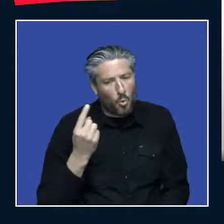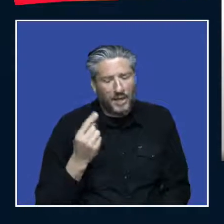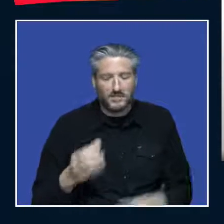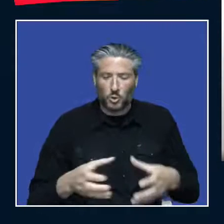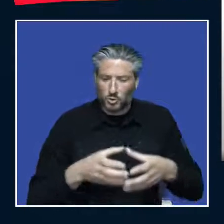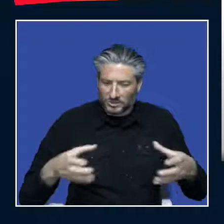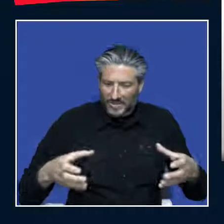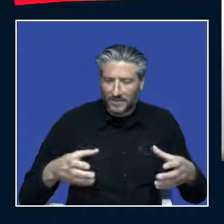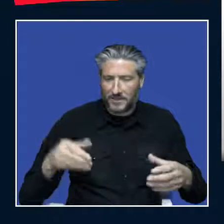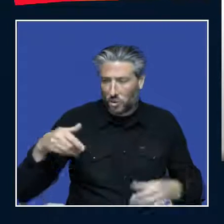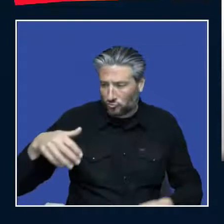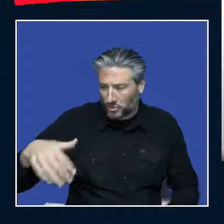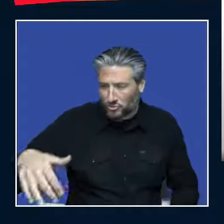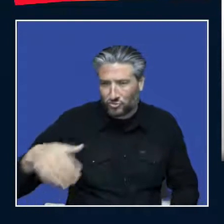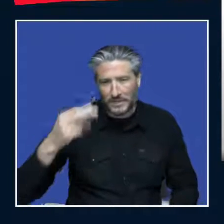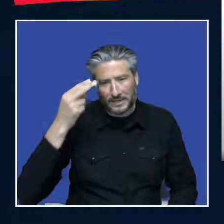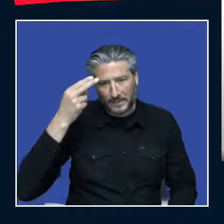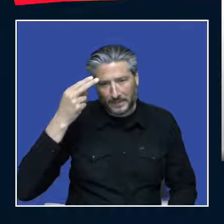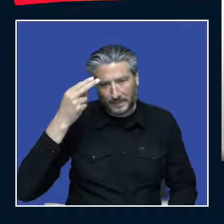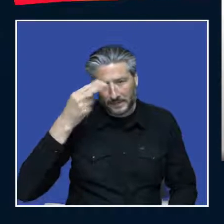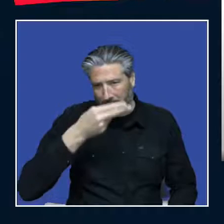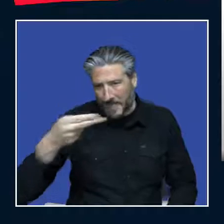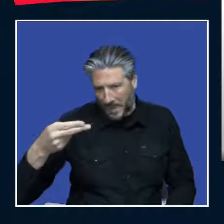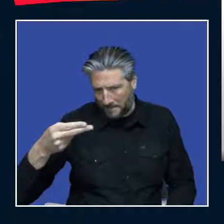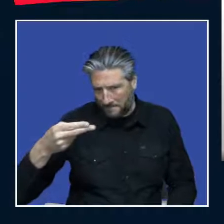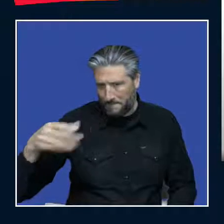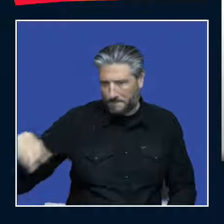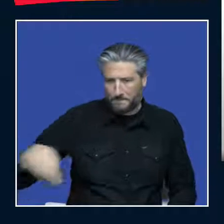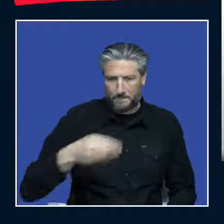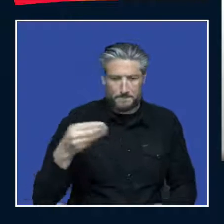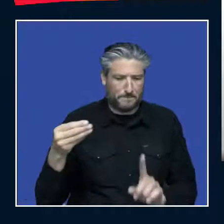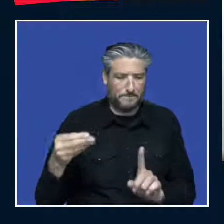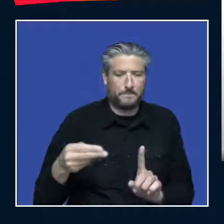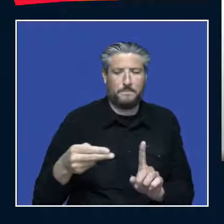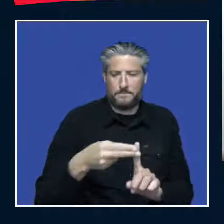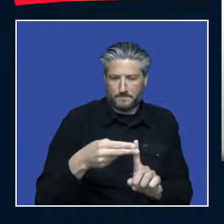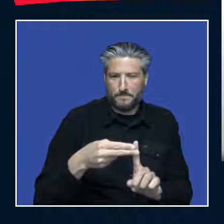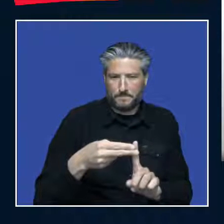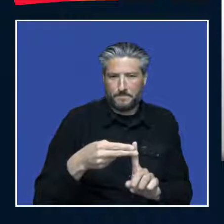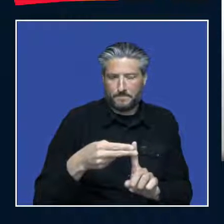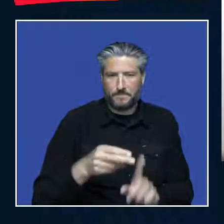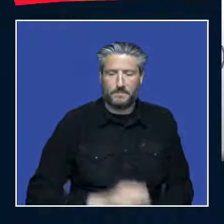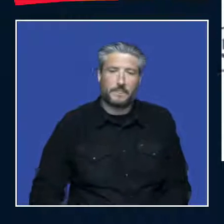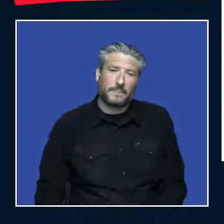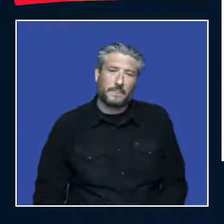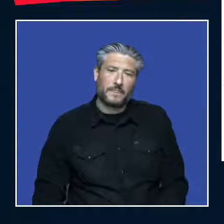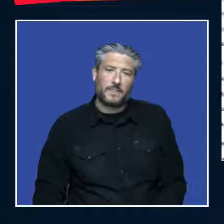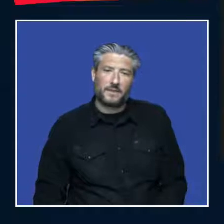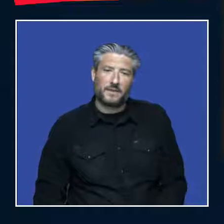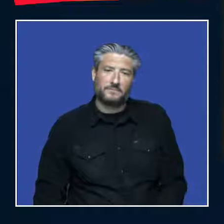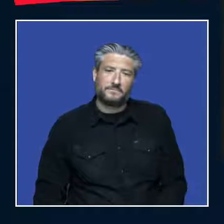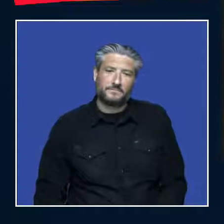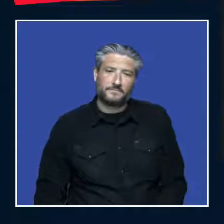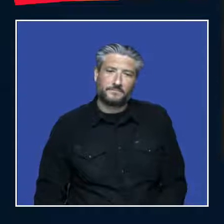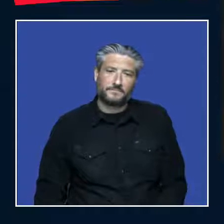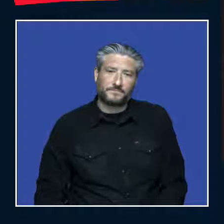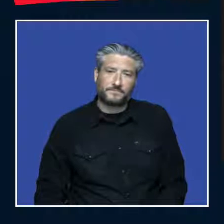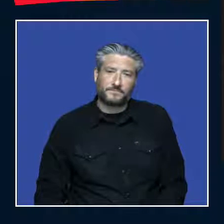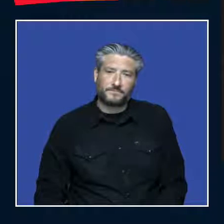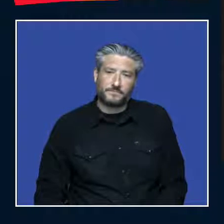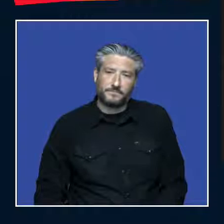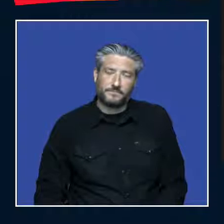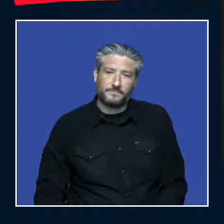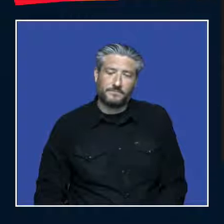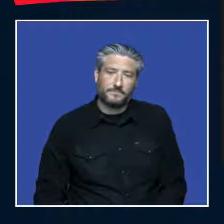not port ID, you need to specify it here, and then the container name. And for a real life